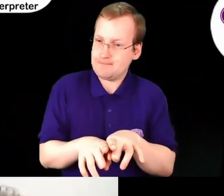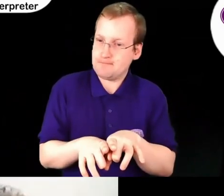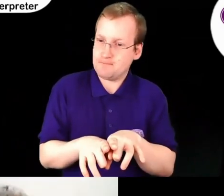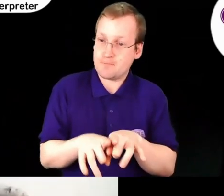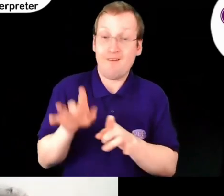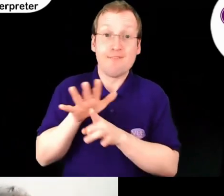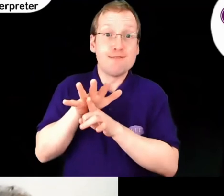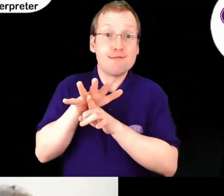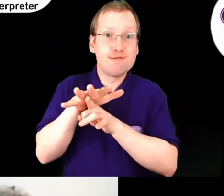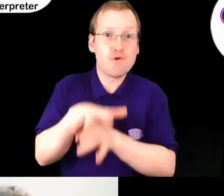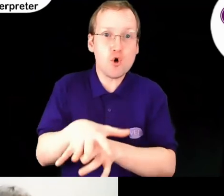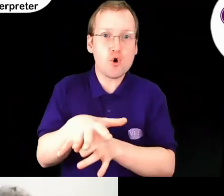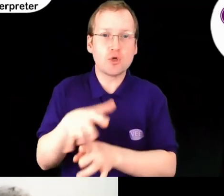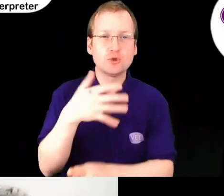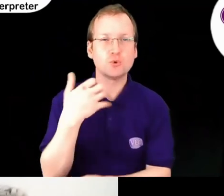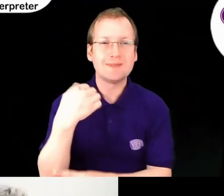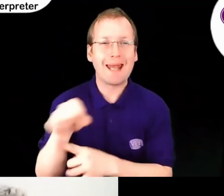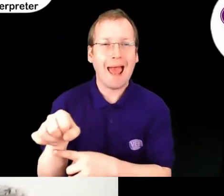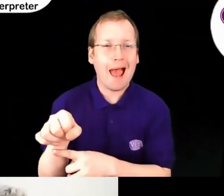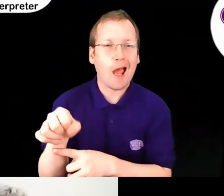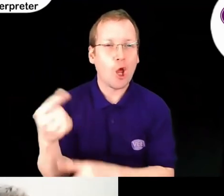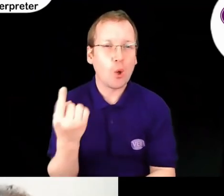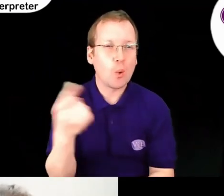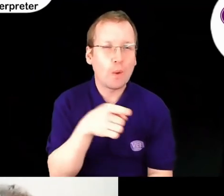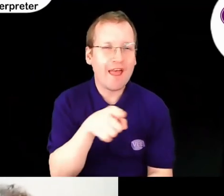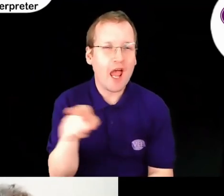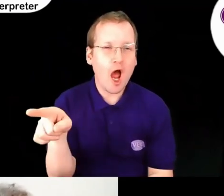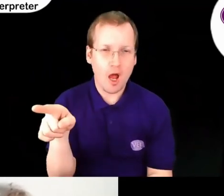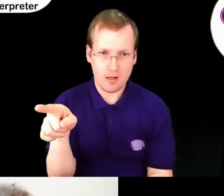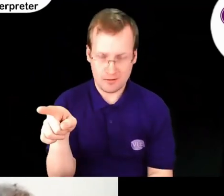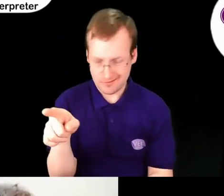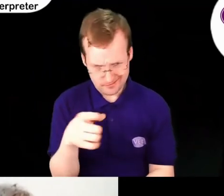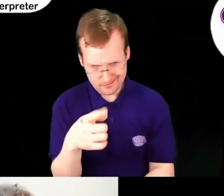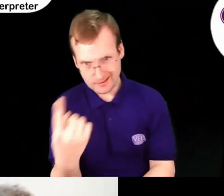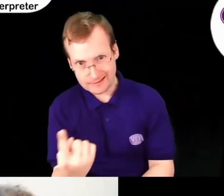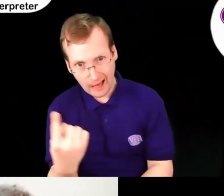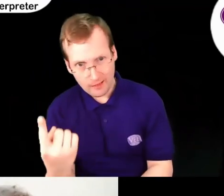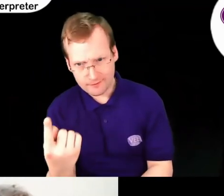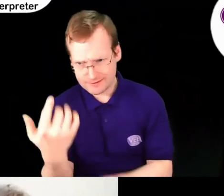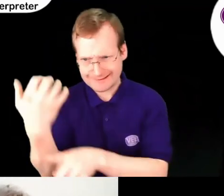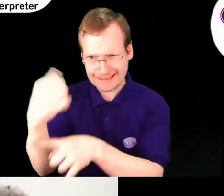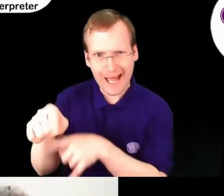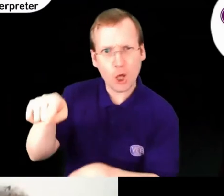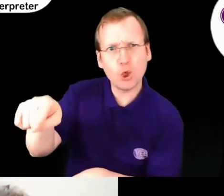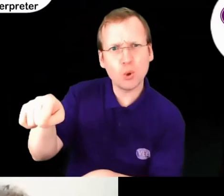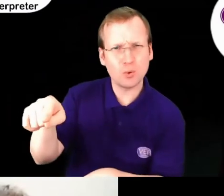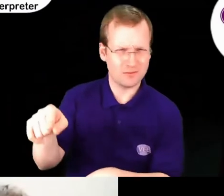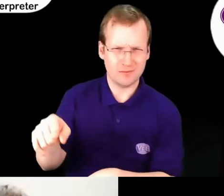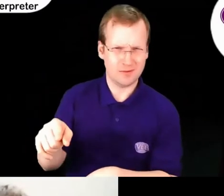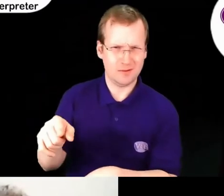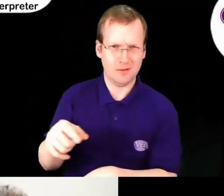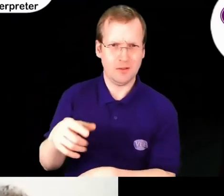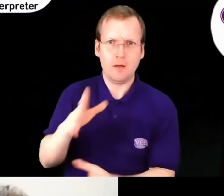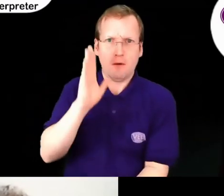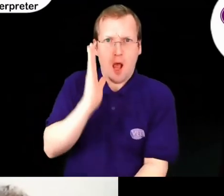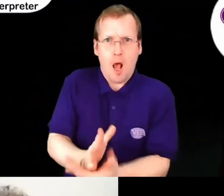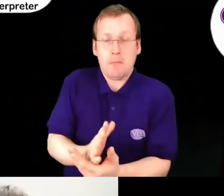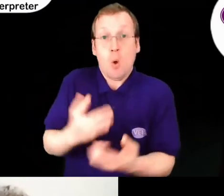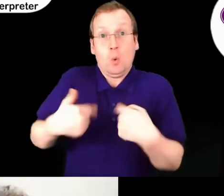forcing them to deny that which they are, then those of us who believe that we're all made in God's image have to point that